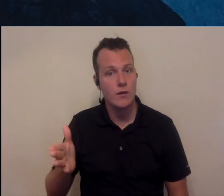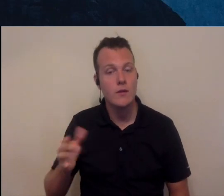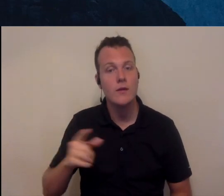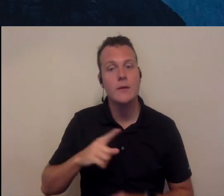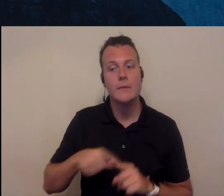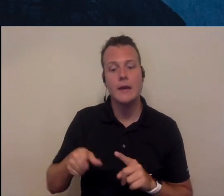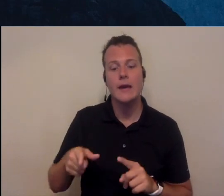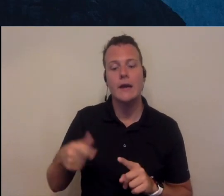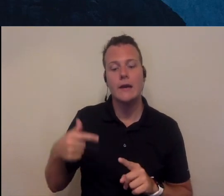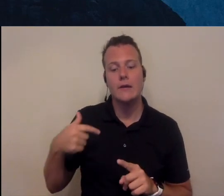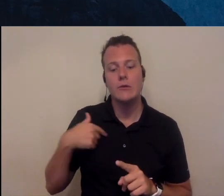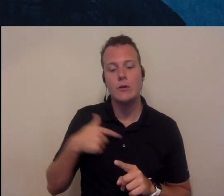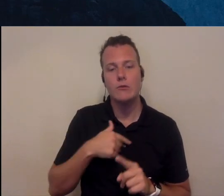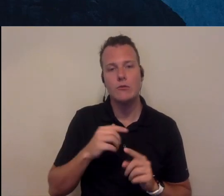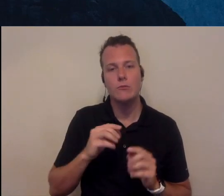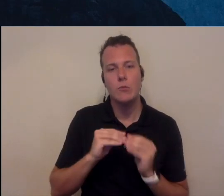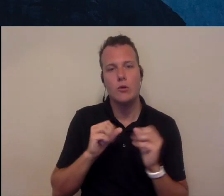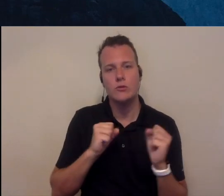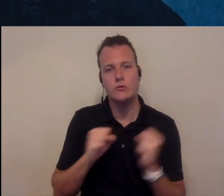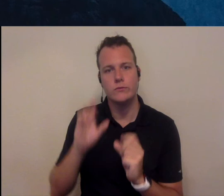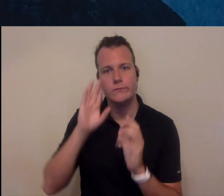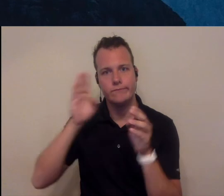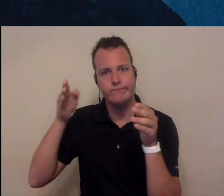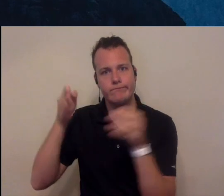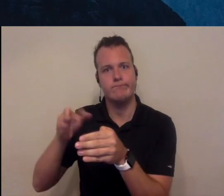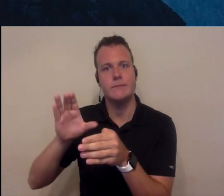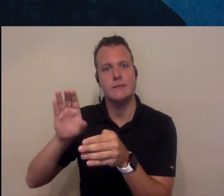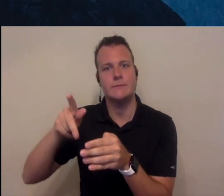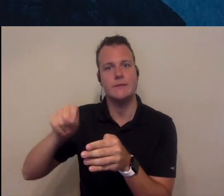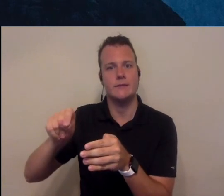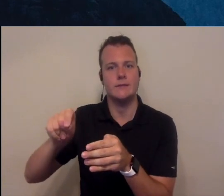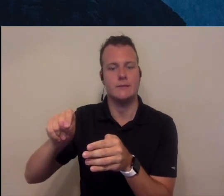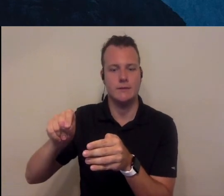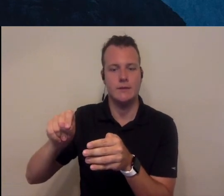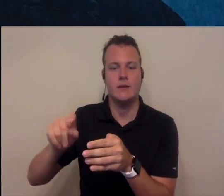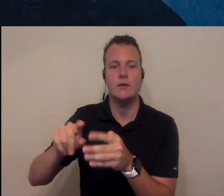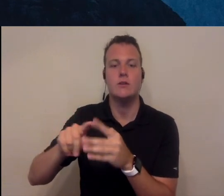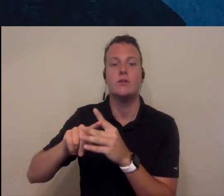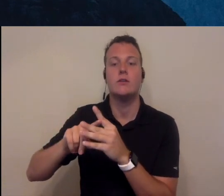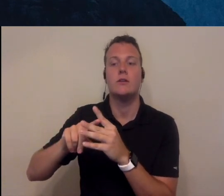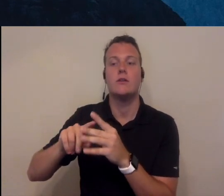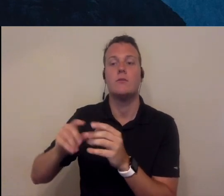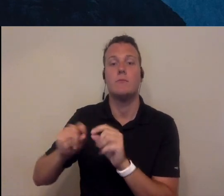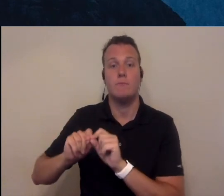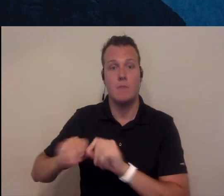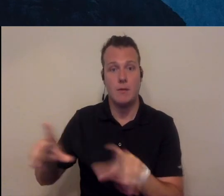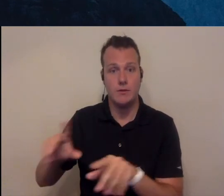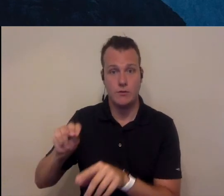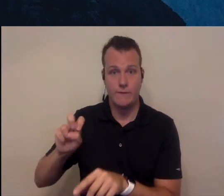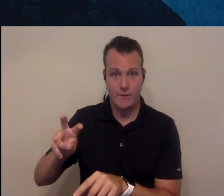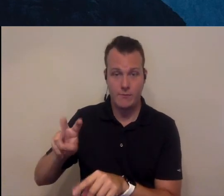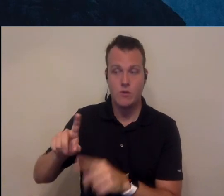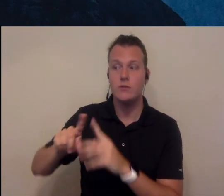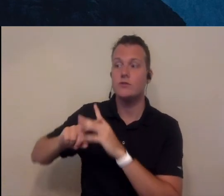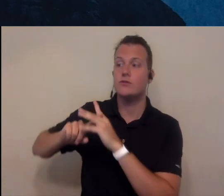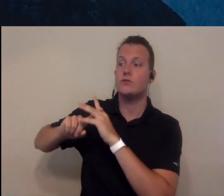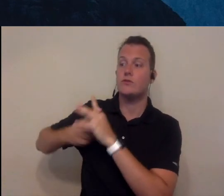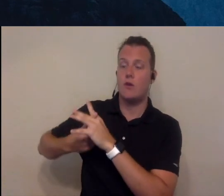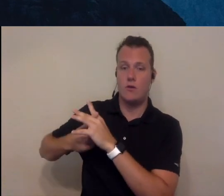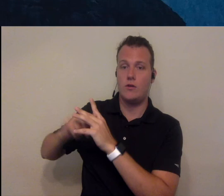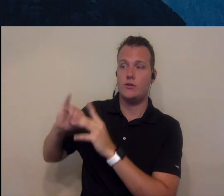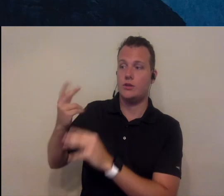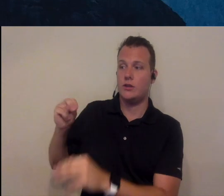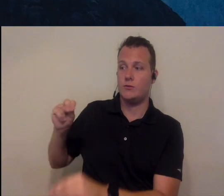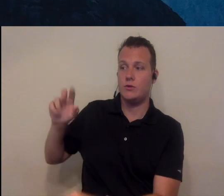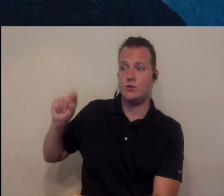codes. So we're going to be a little heavy on the CPT side. Those are effective on January 1st, and